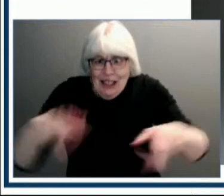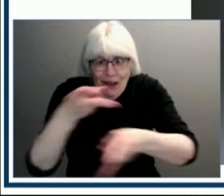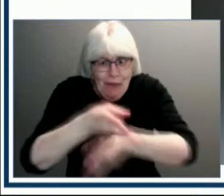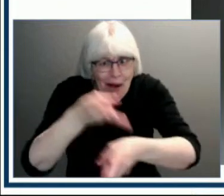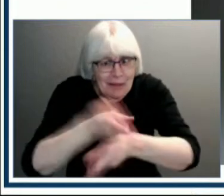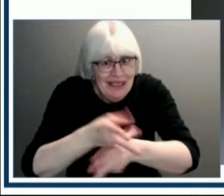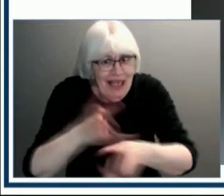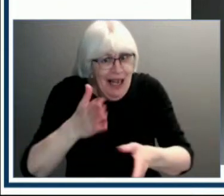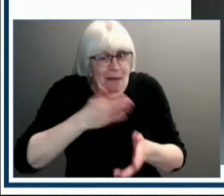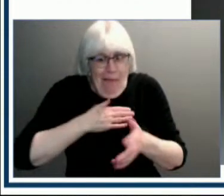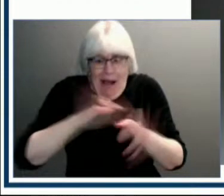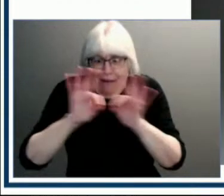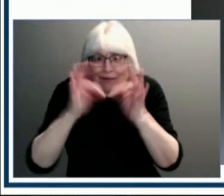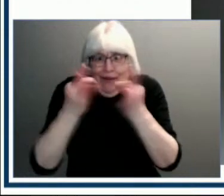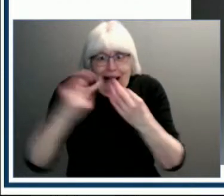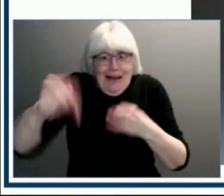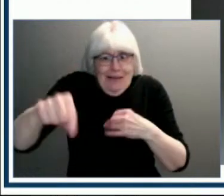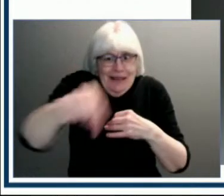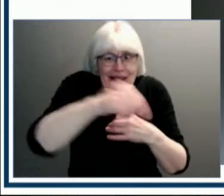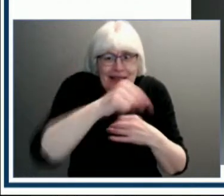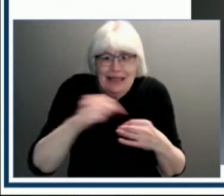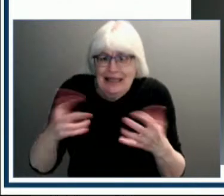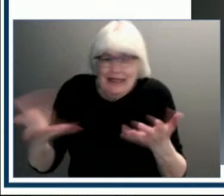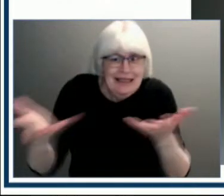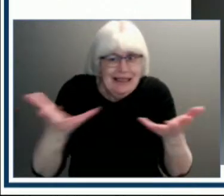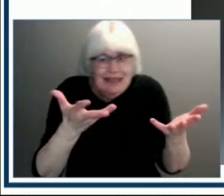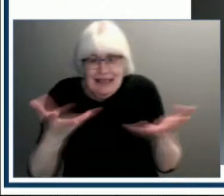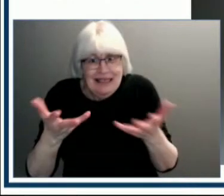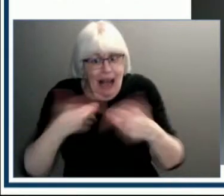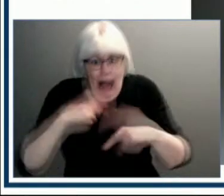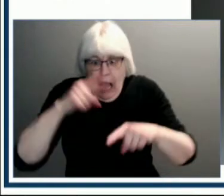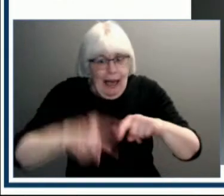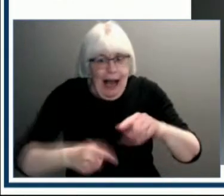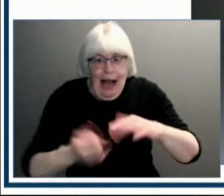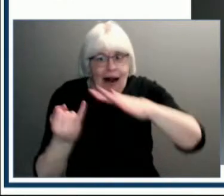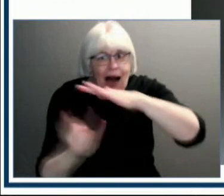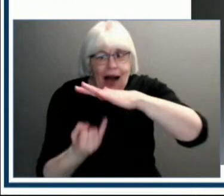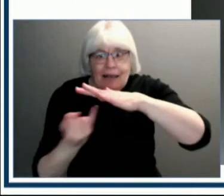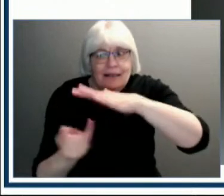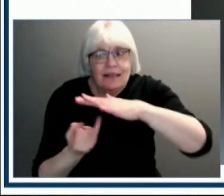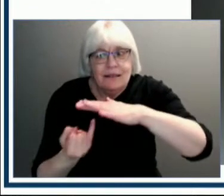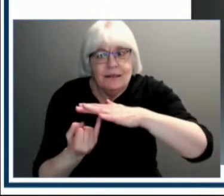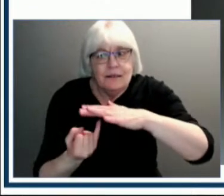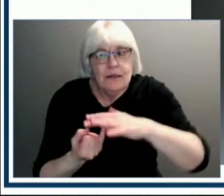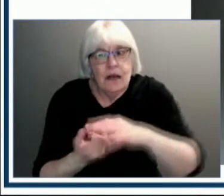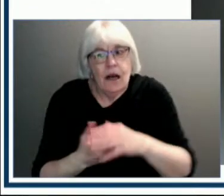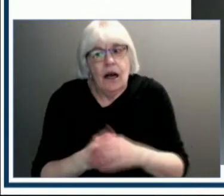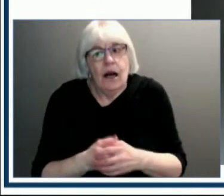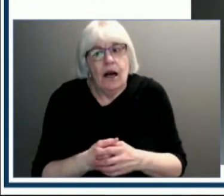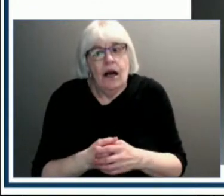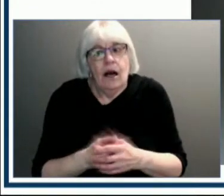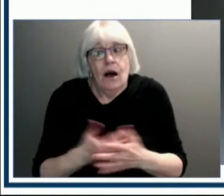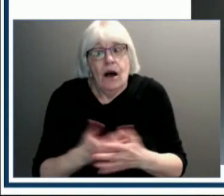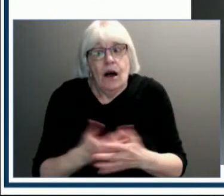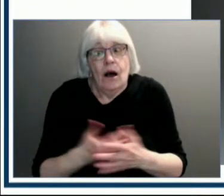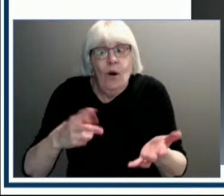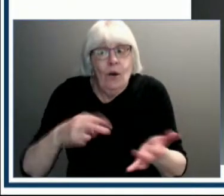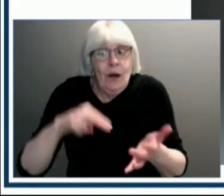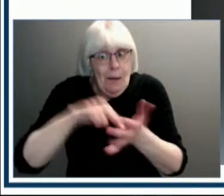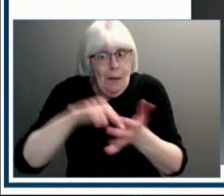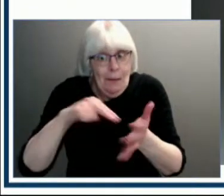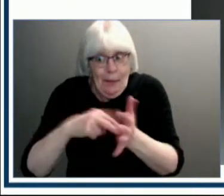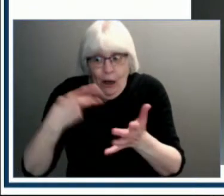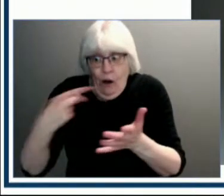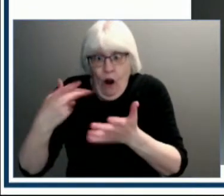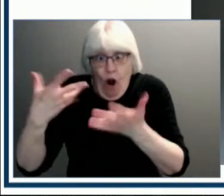people just the case cannot fully isolate. In these cases, the close contacts will have to isolate for the